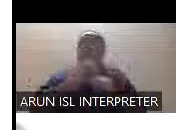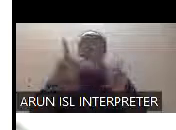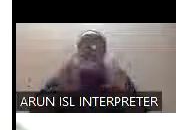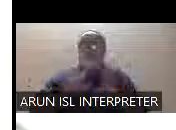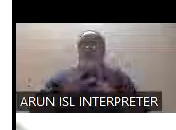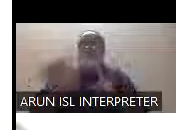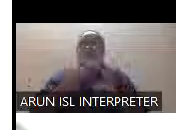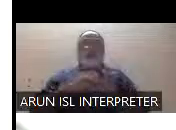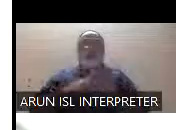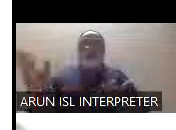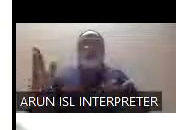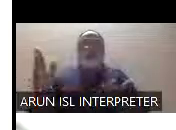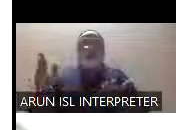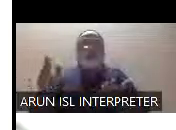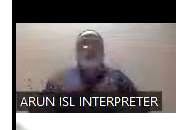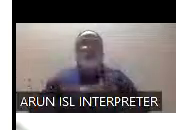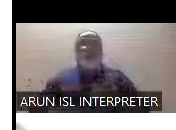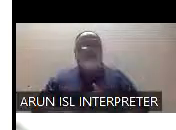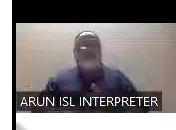be over in